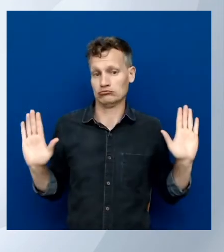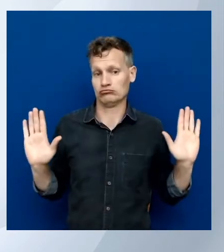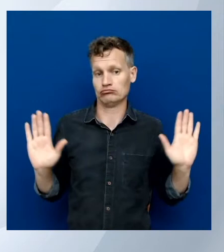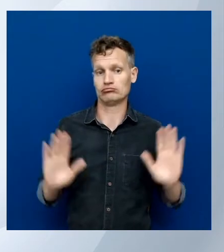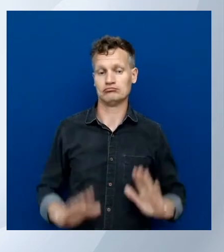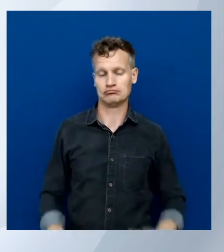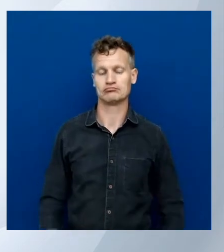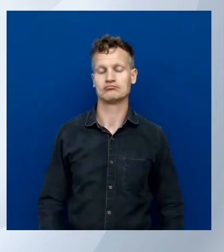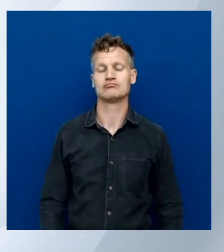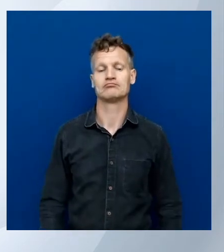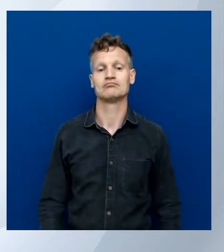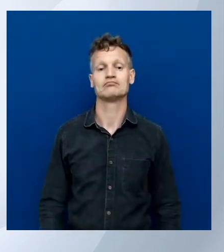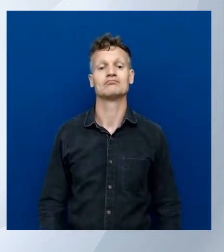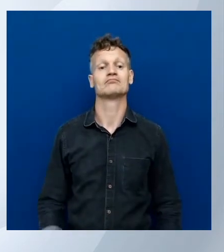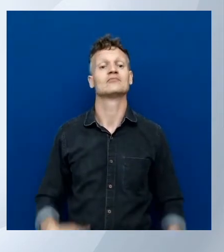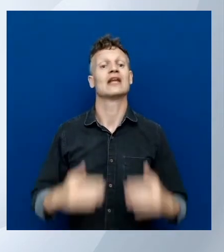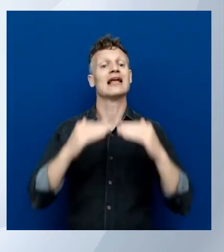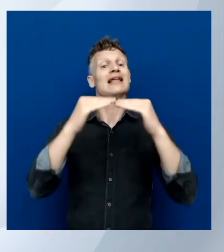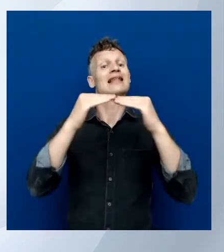go to policy,